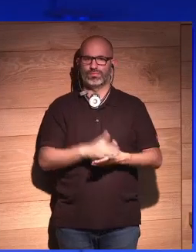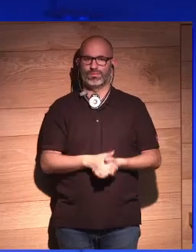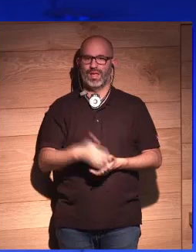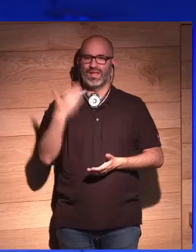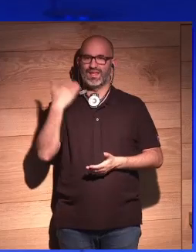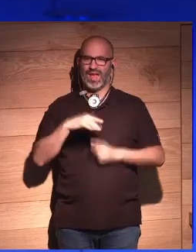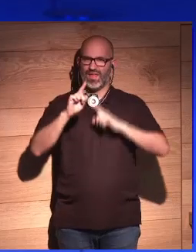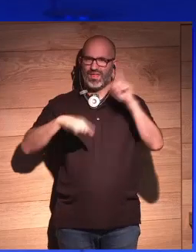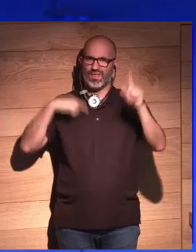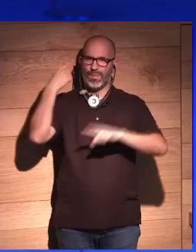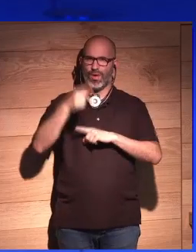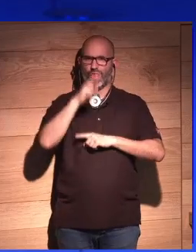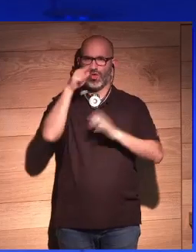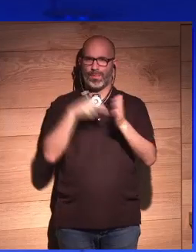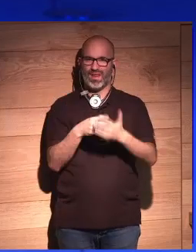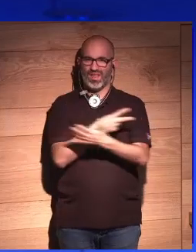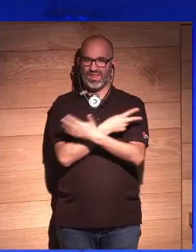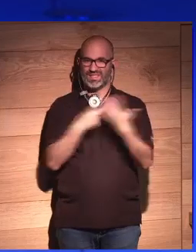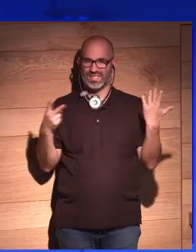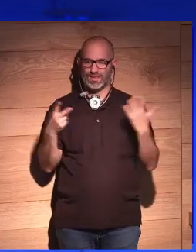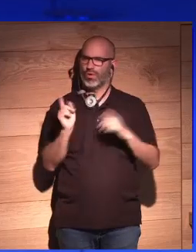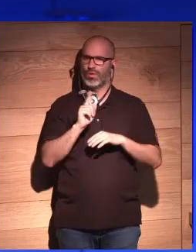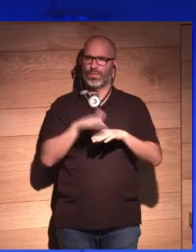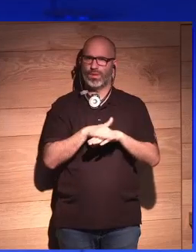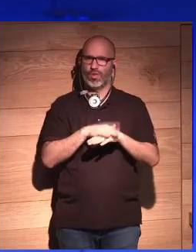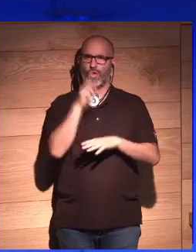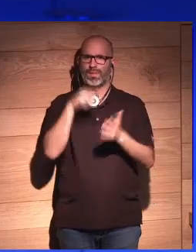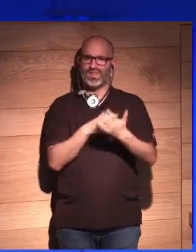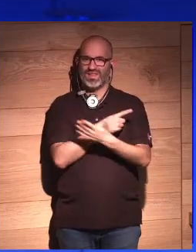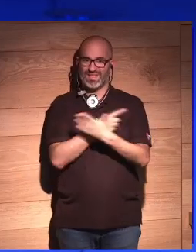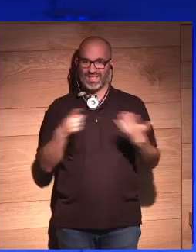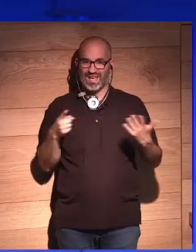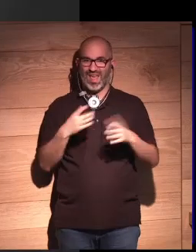2017, 16, yes, 16, here we are, the 10th anniversary.